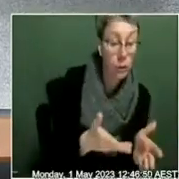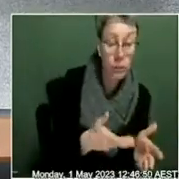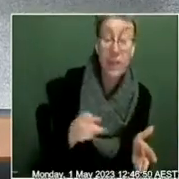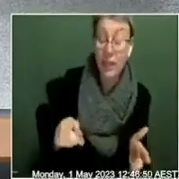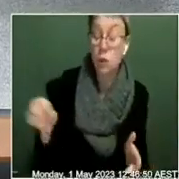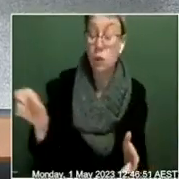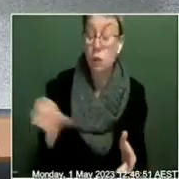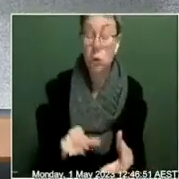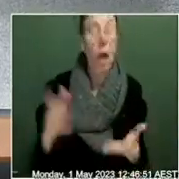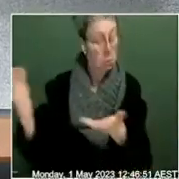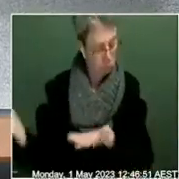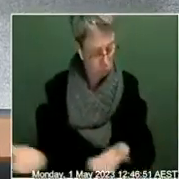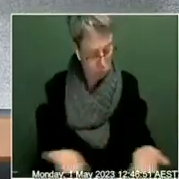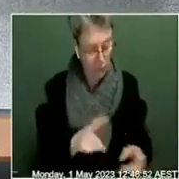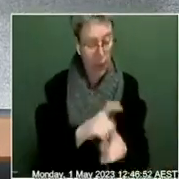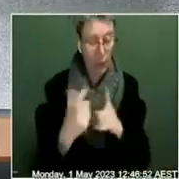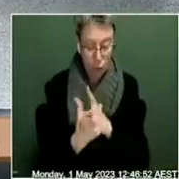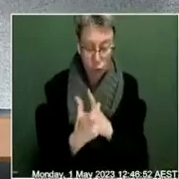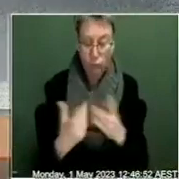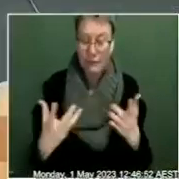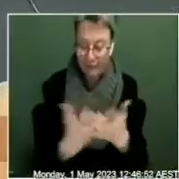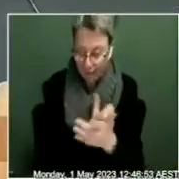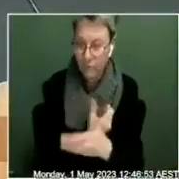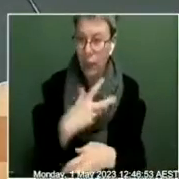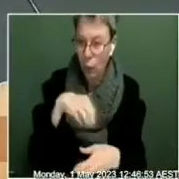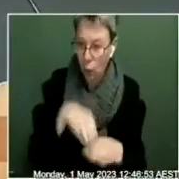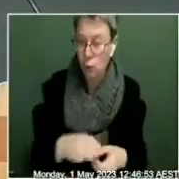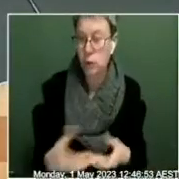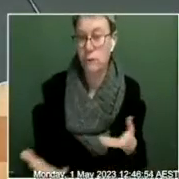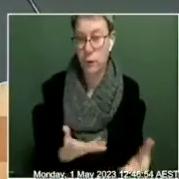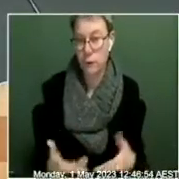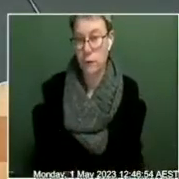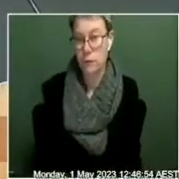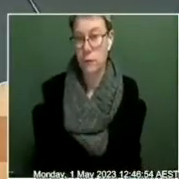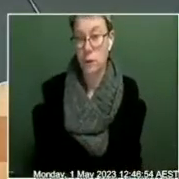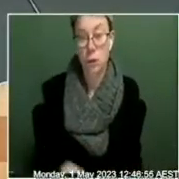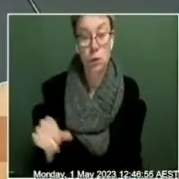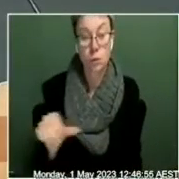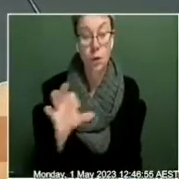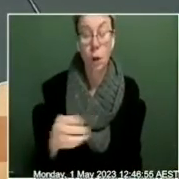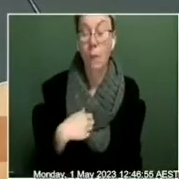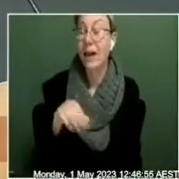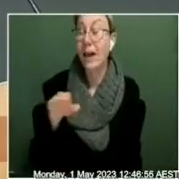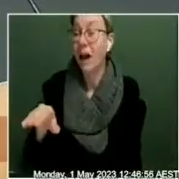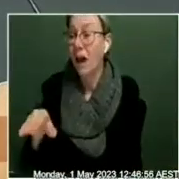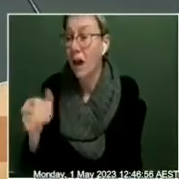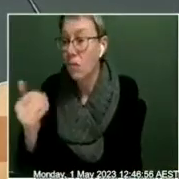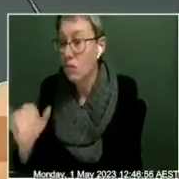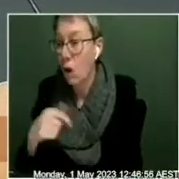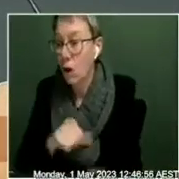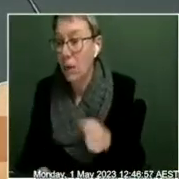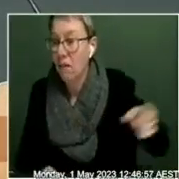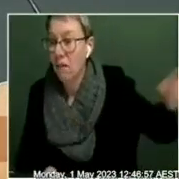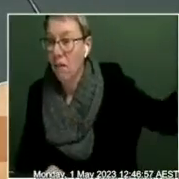First Peoples go to. Now, that that implies, does it